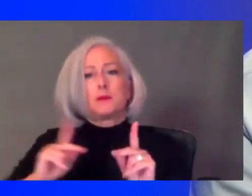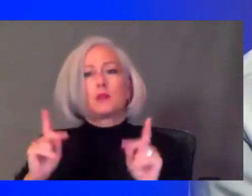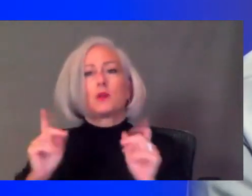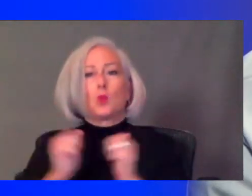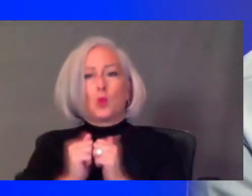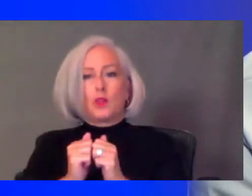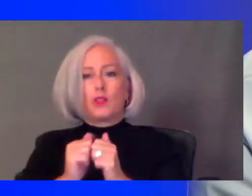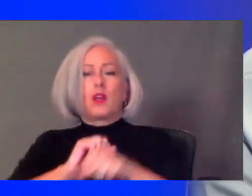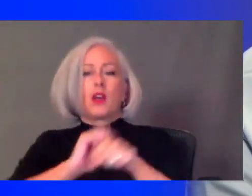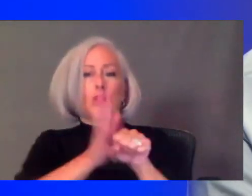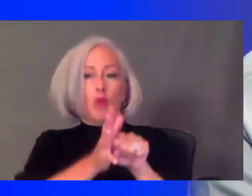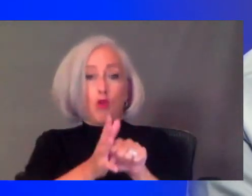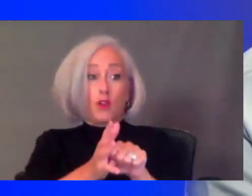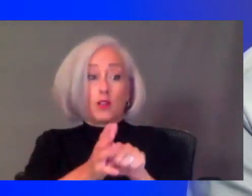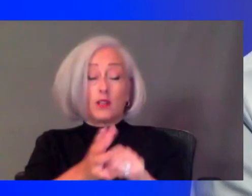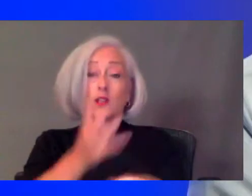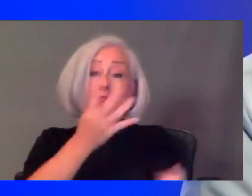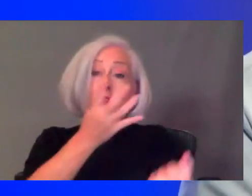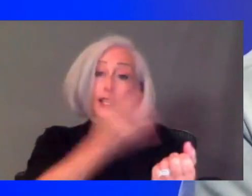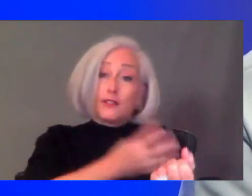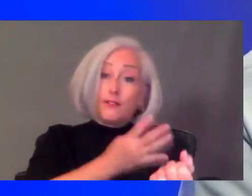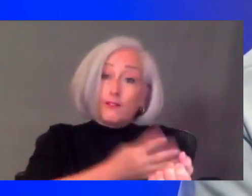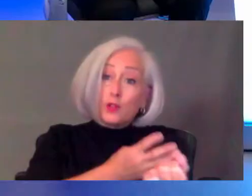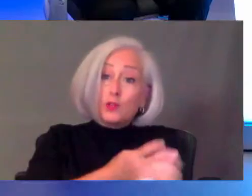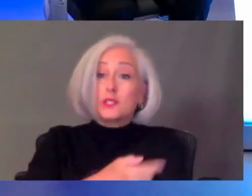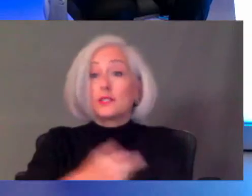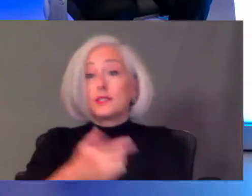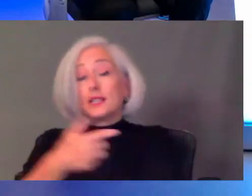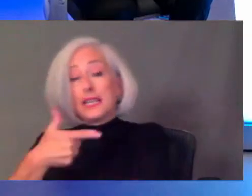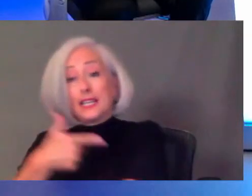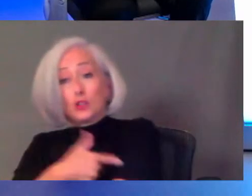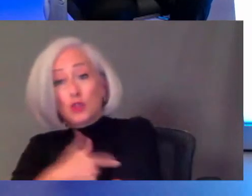I think for our listening audience, even though it's an EUA,